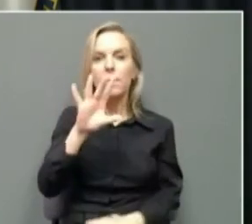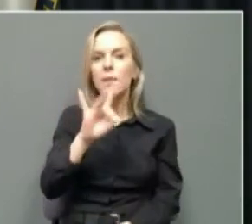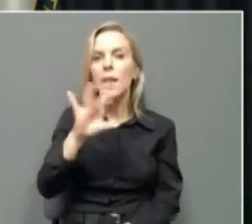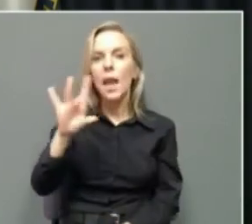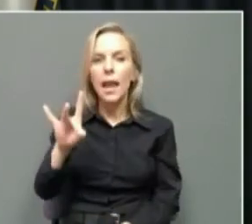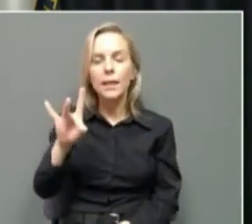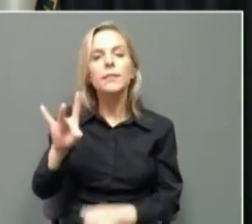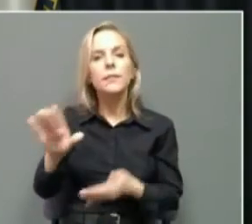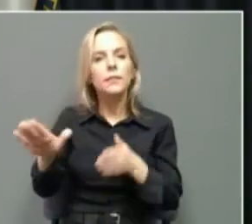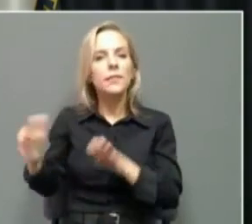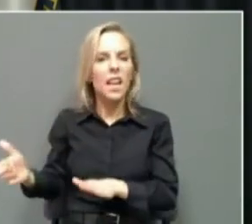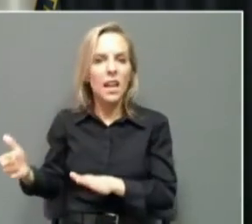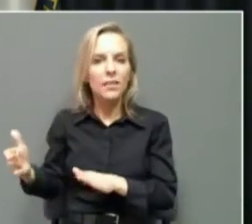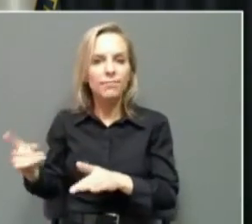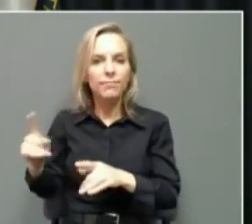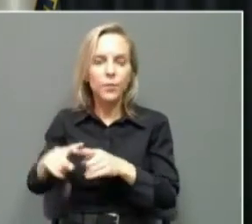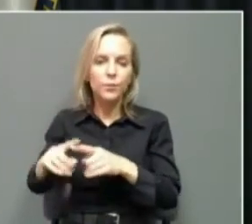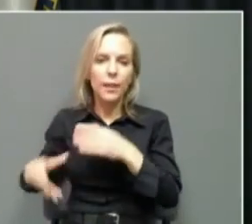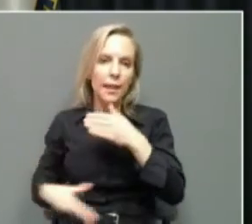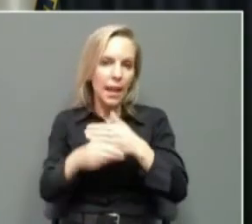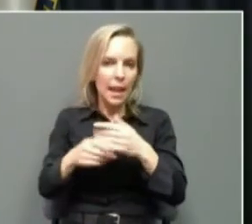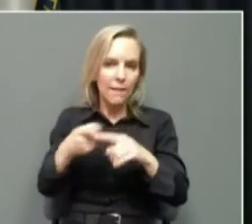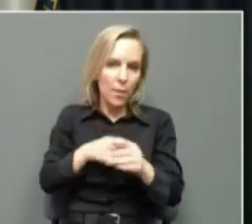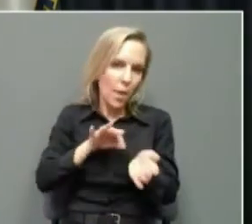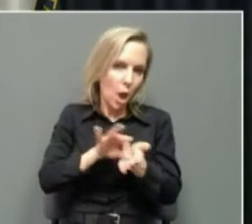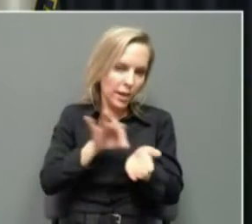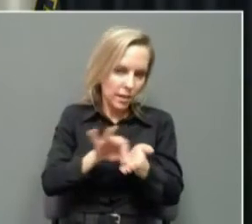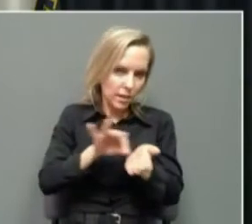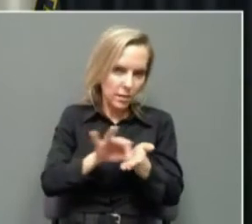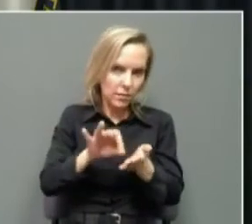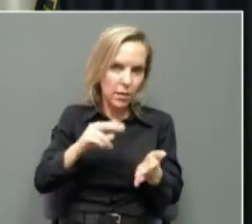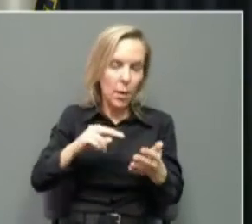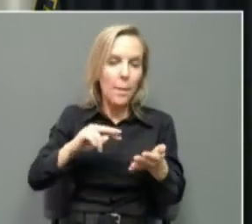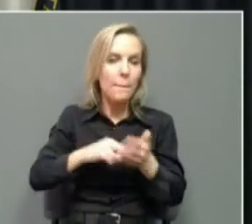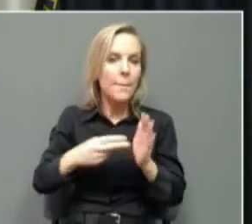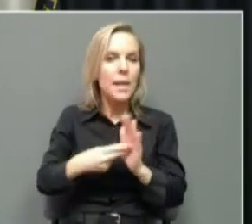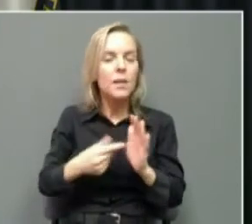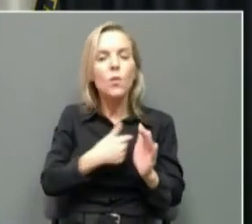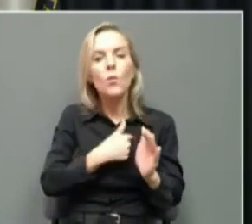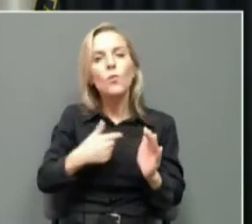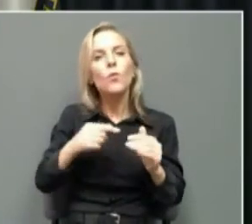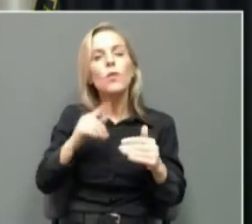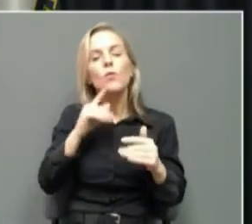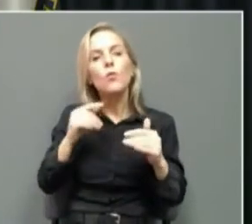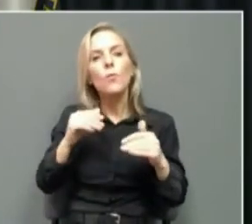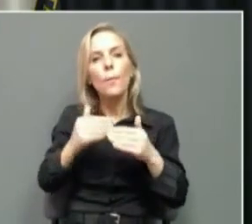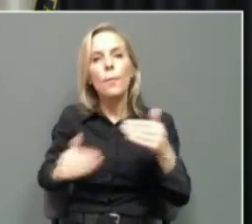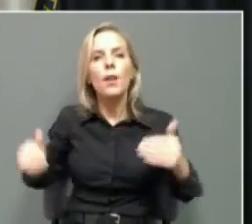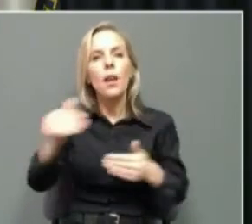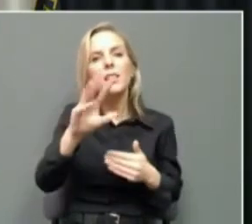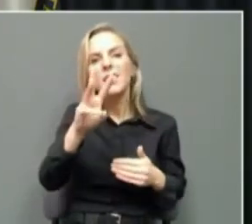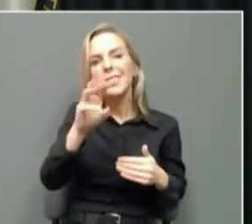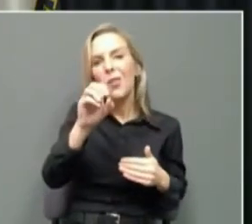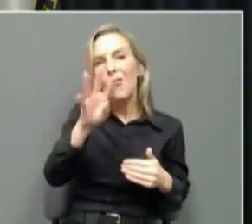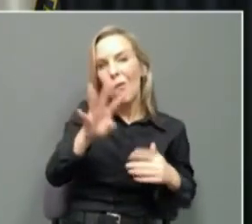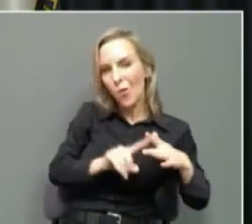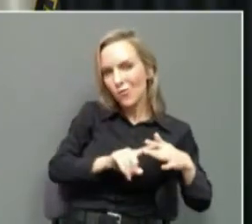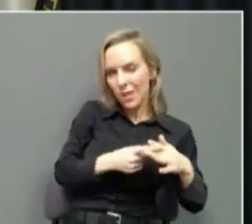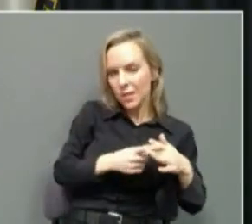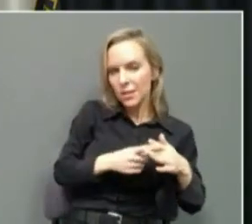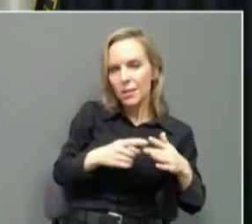are adding from our audit. Now, this pushes us beyond the original 604 we announced because we are being